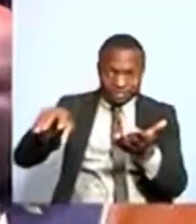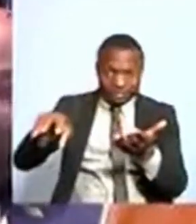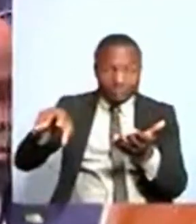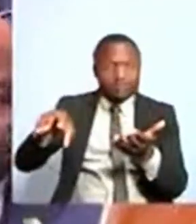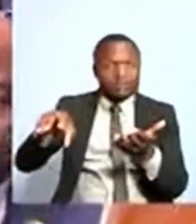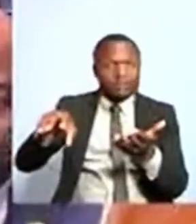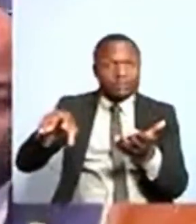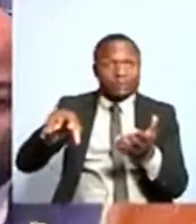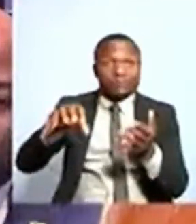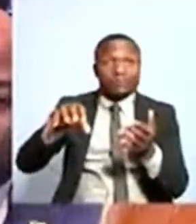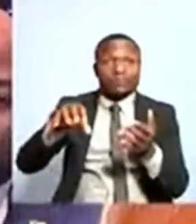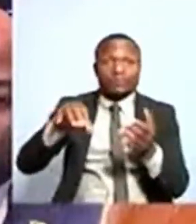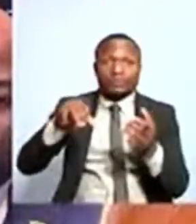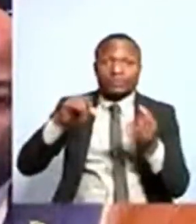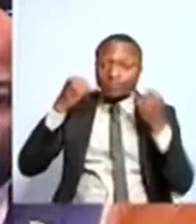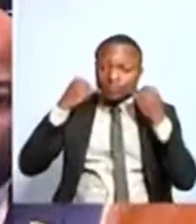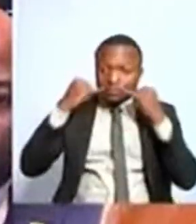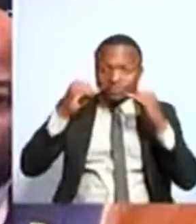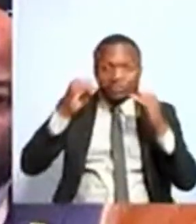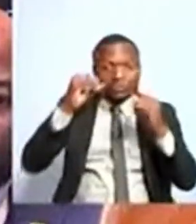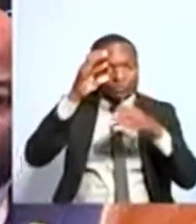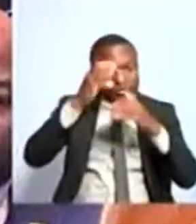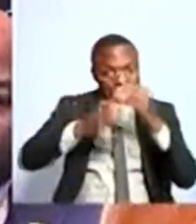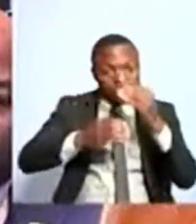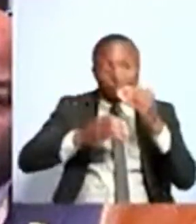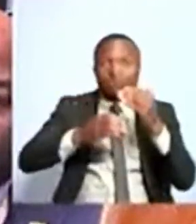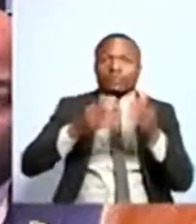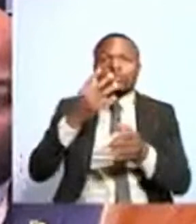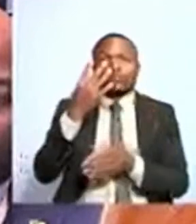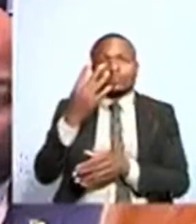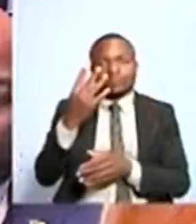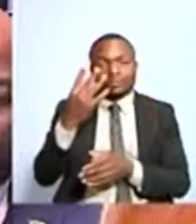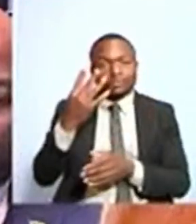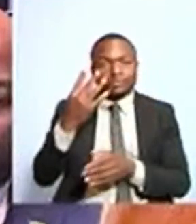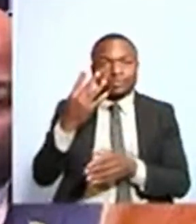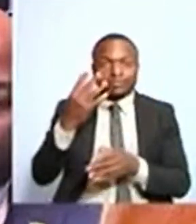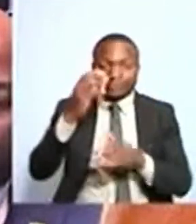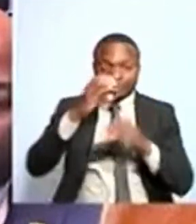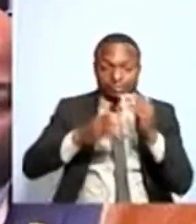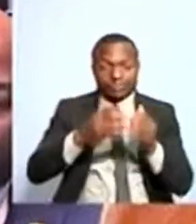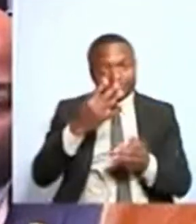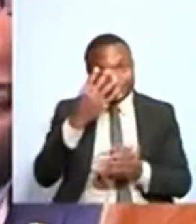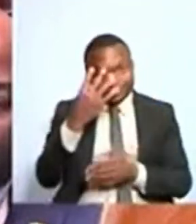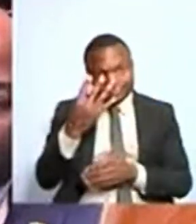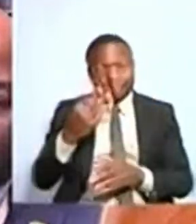of information on clause 4. I want to veer off from clause 4.